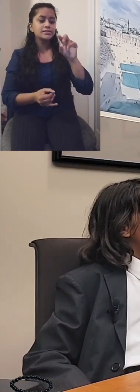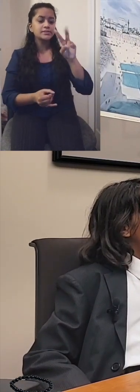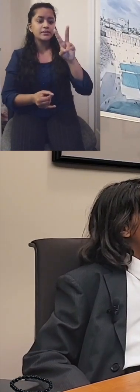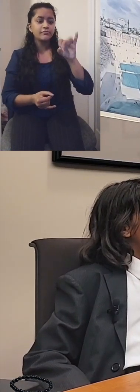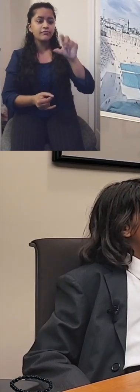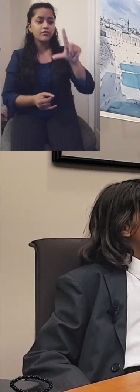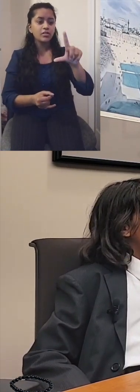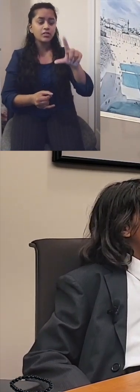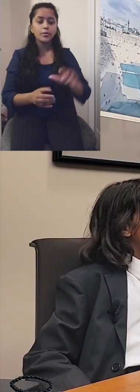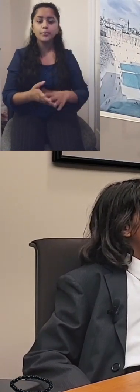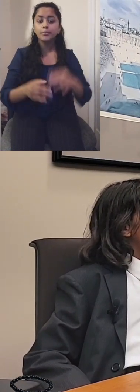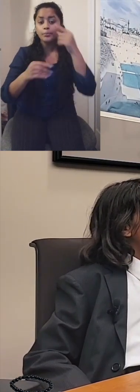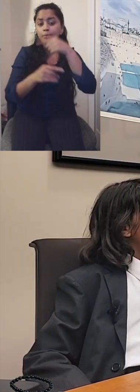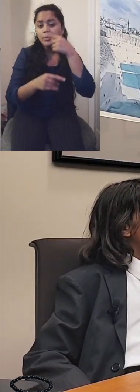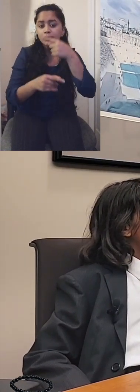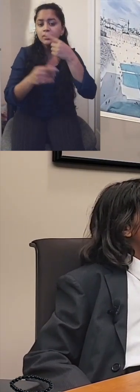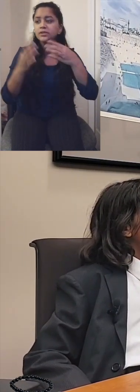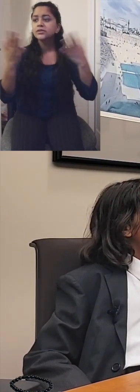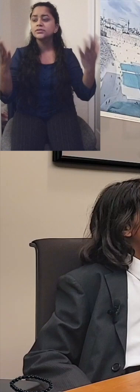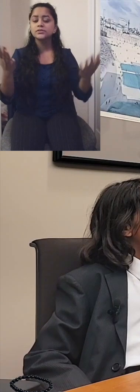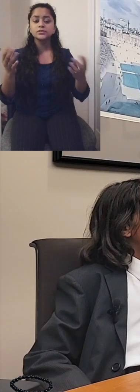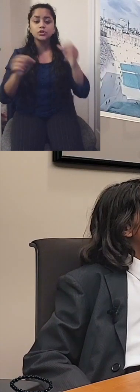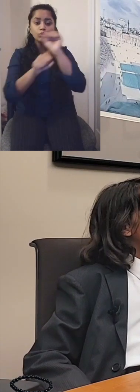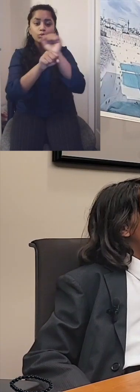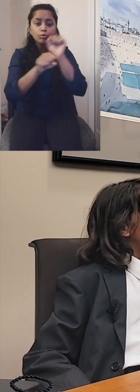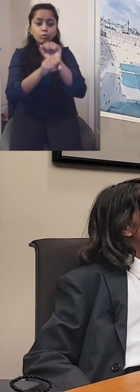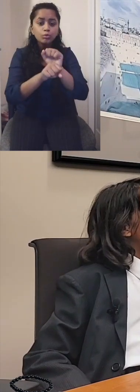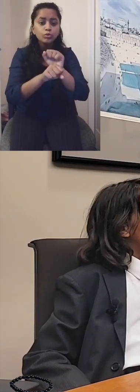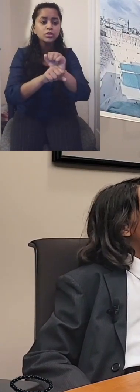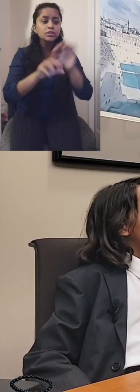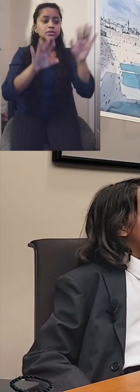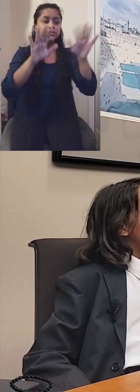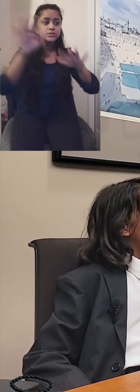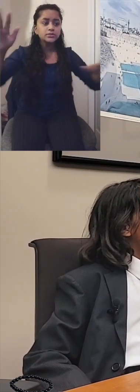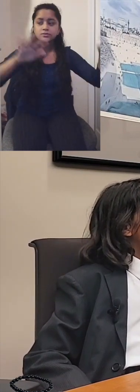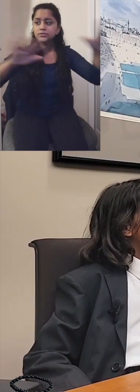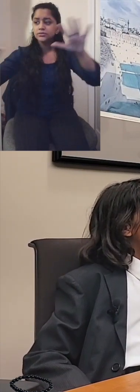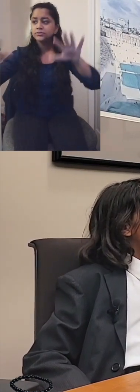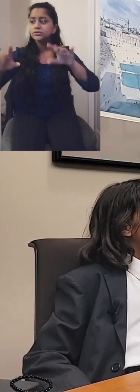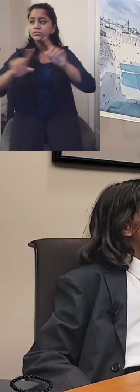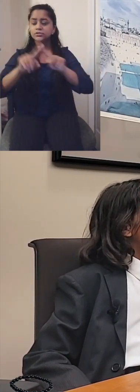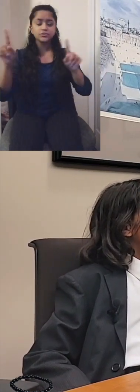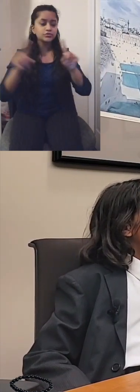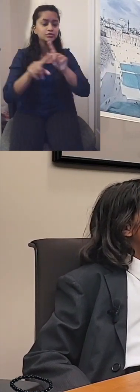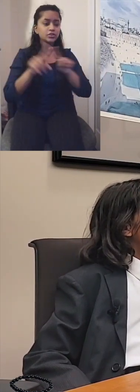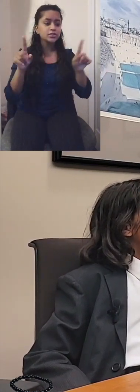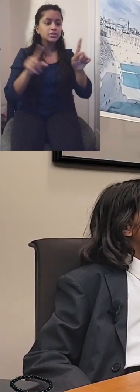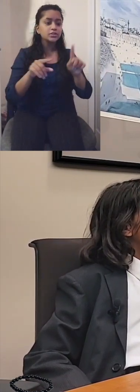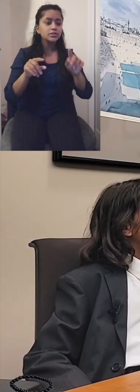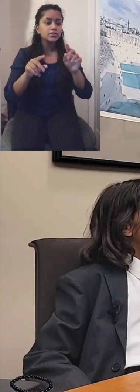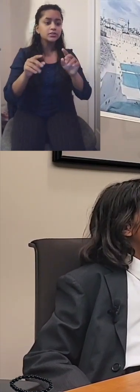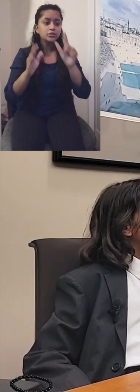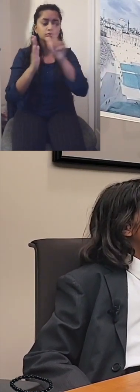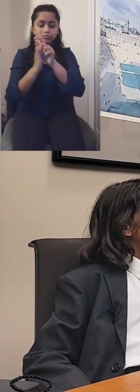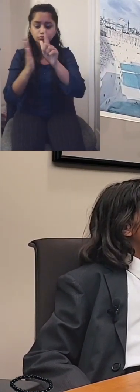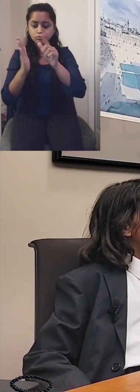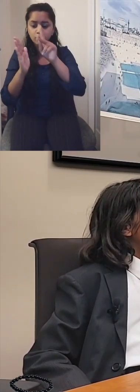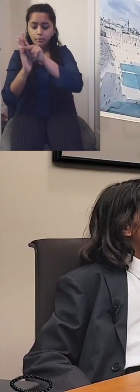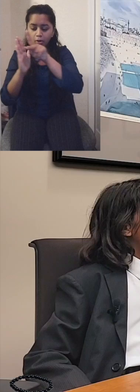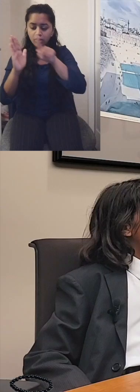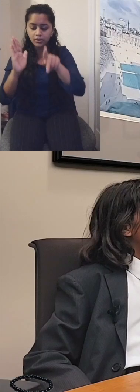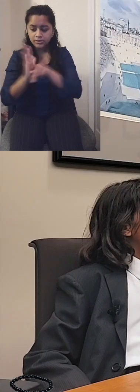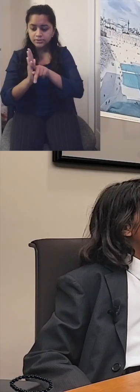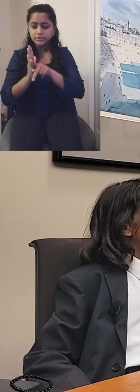civil service, so all of those public servants working across all of the different ministries and putting in place